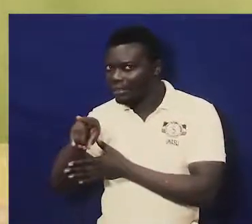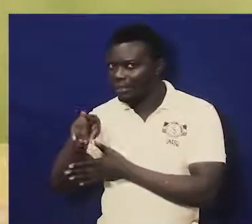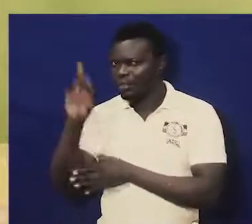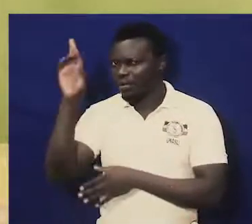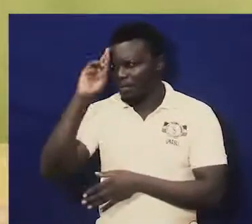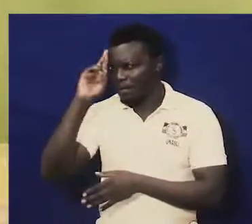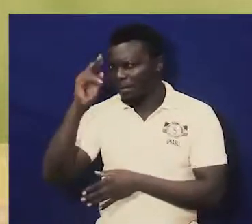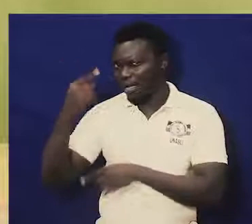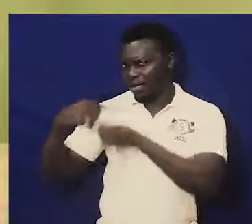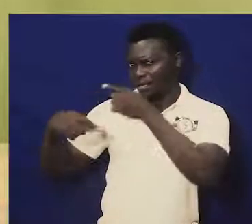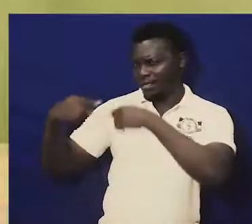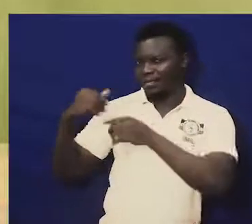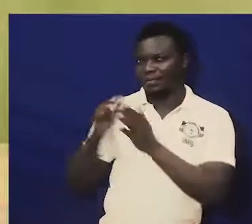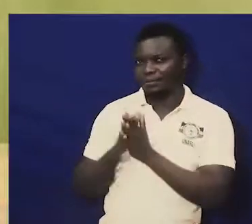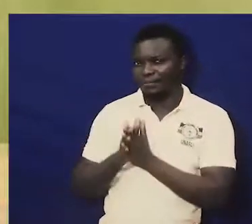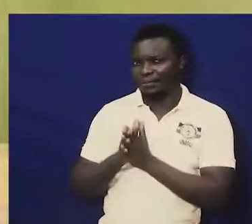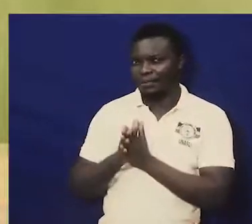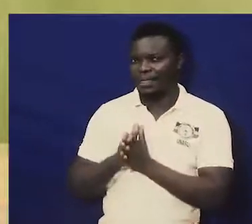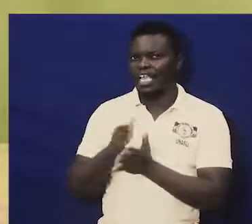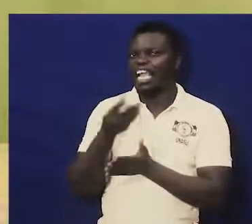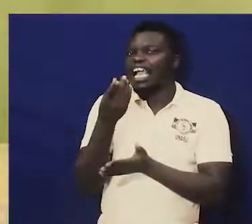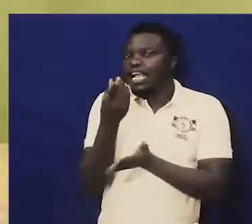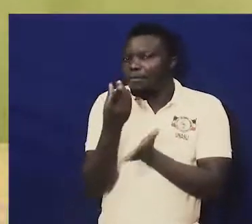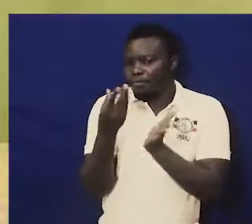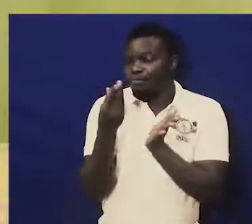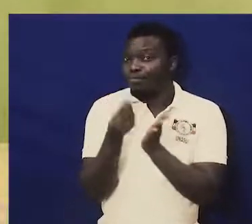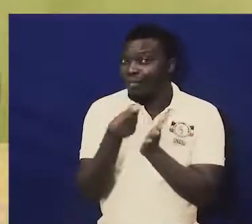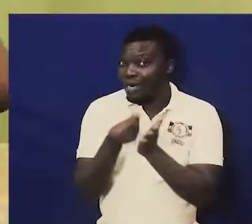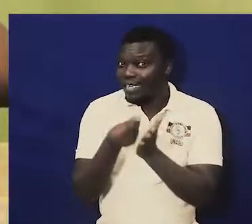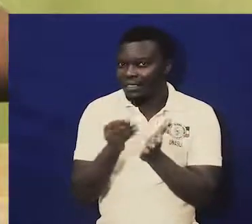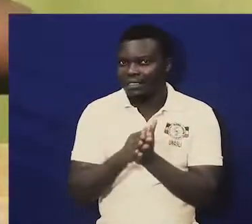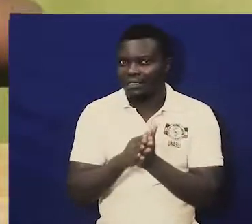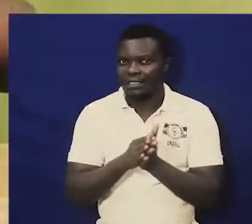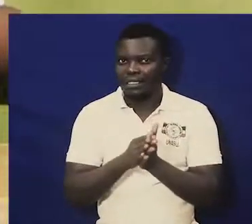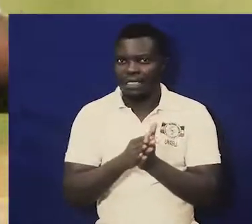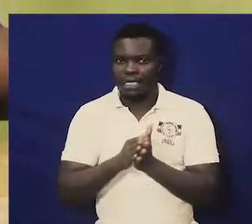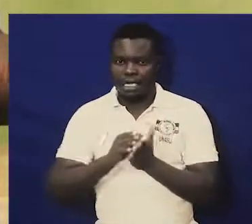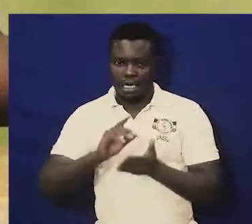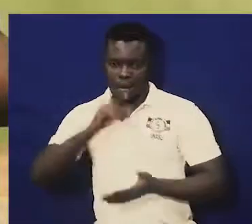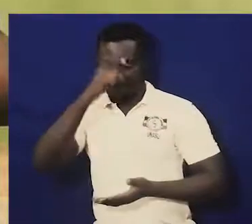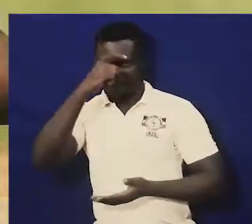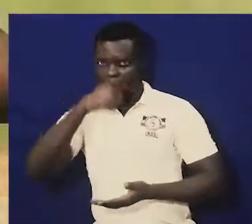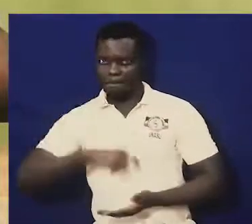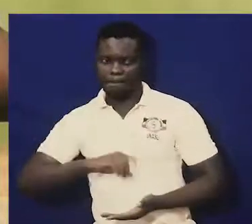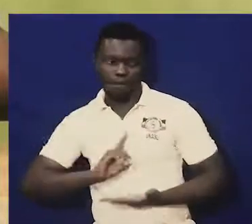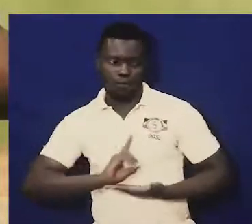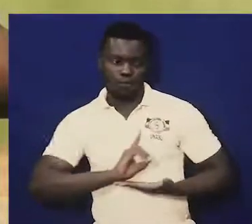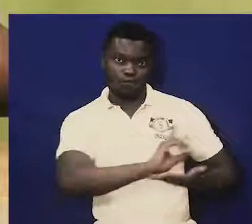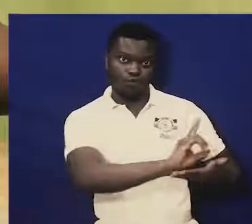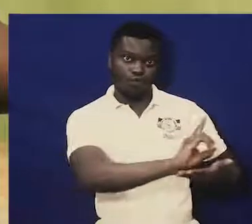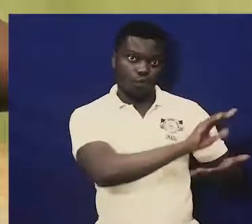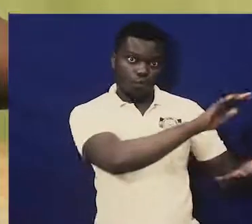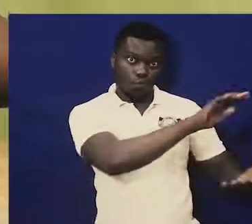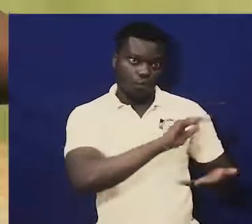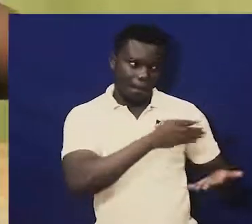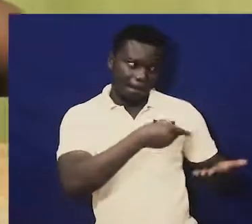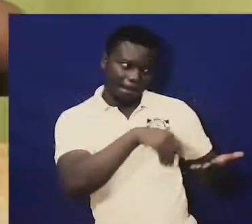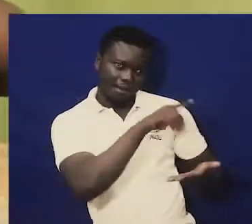price is the price at which a retailer